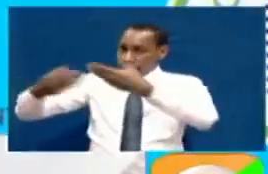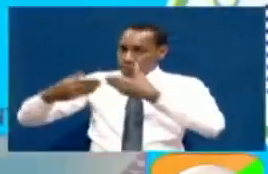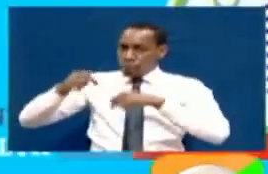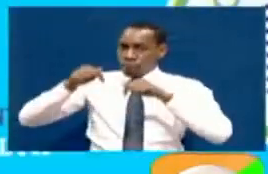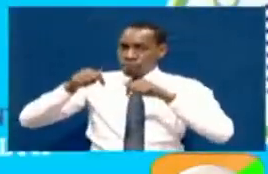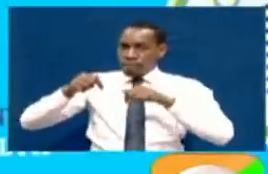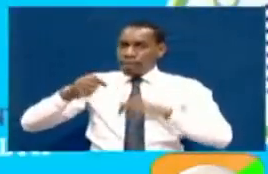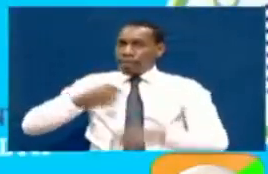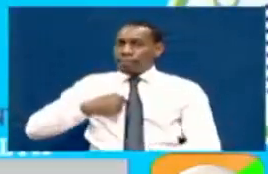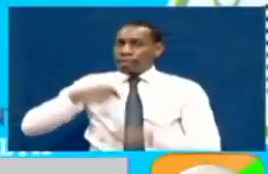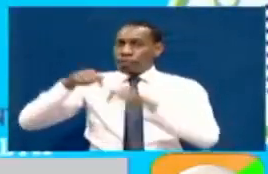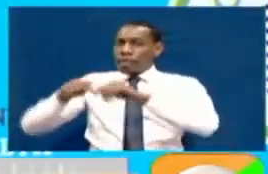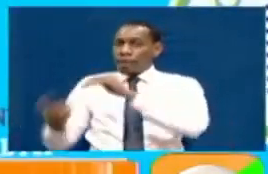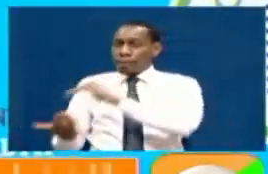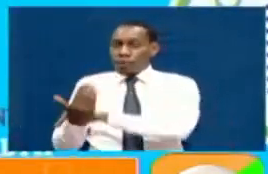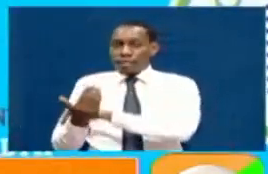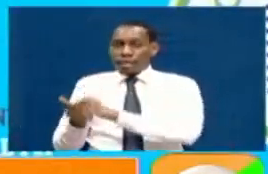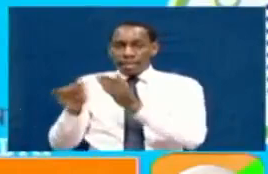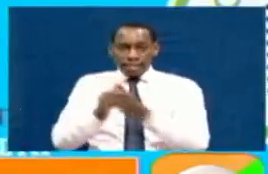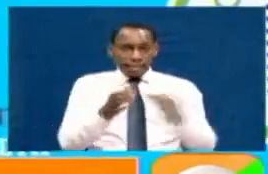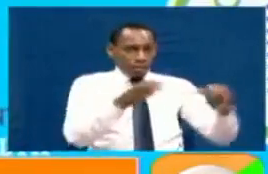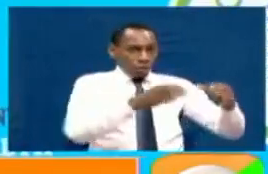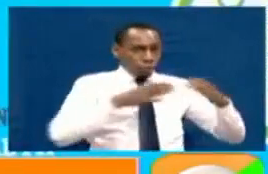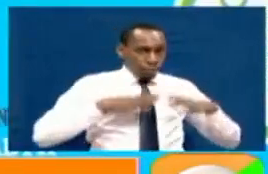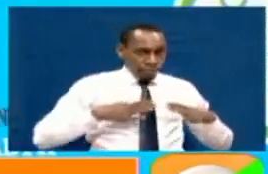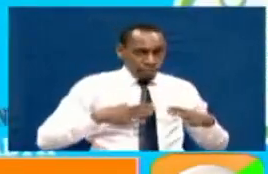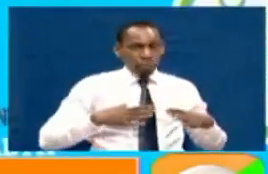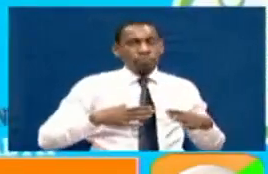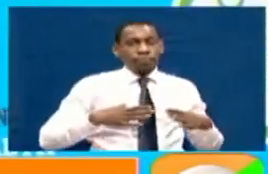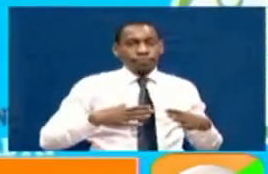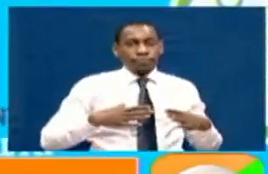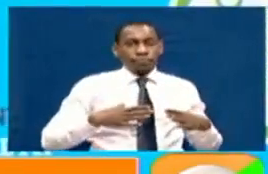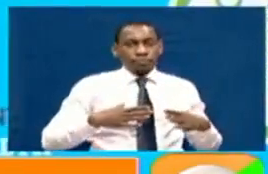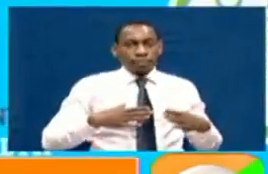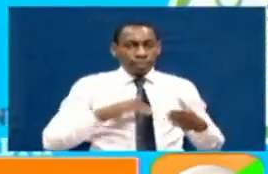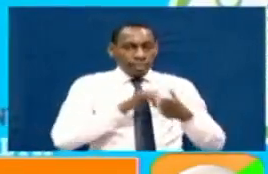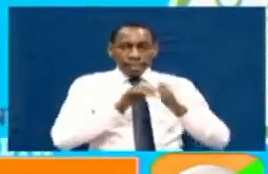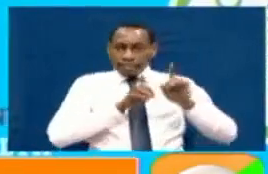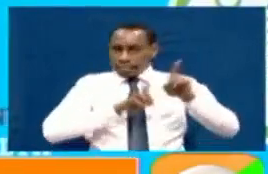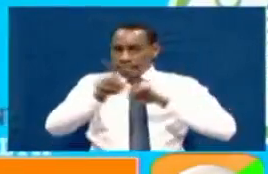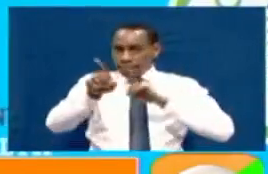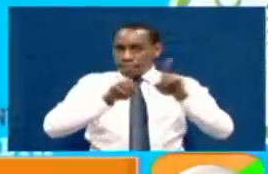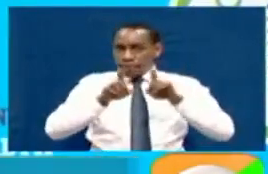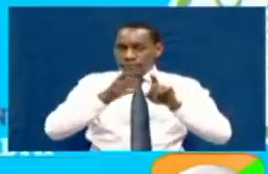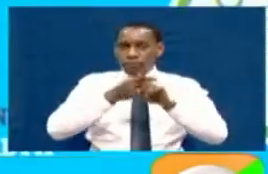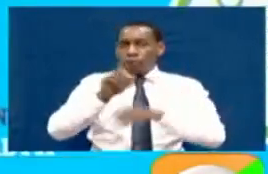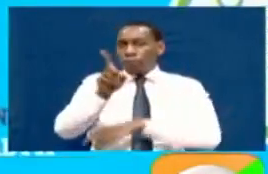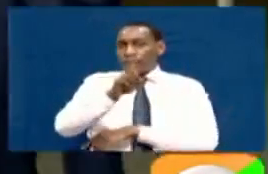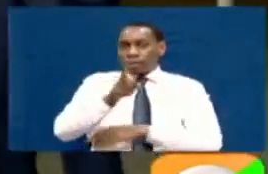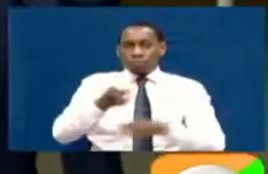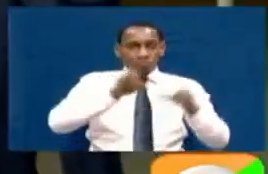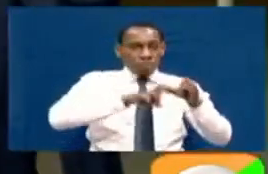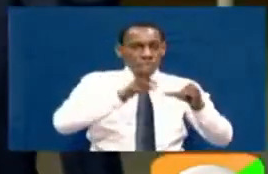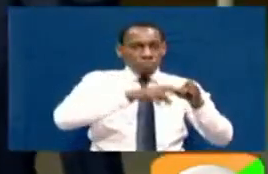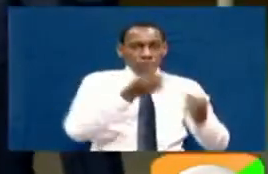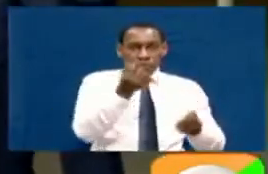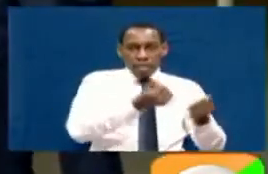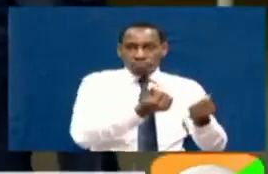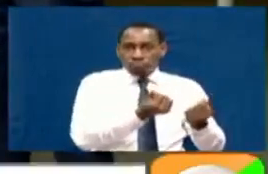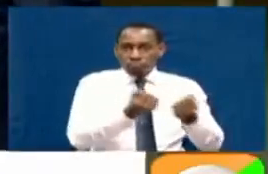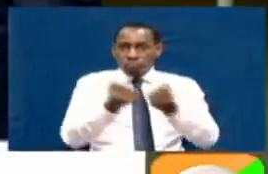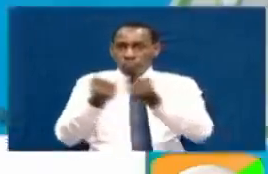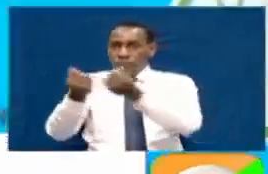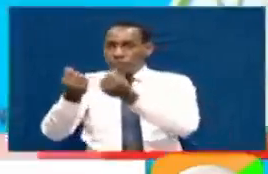this morning of a group of people who traveled from Nairobi in a vehicle